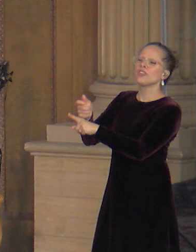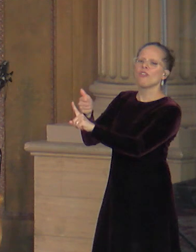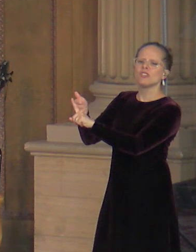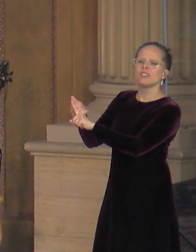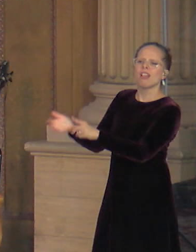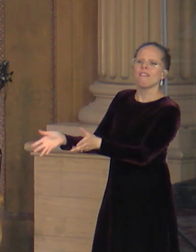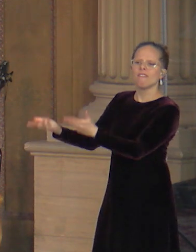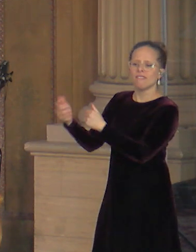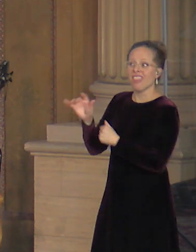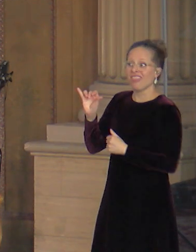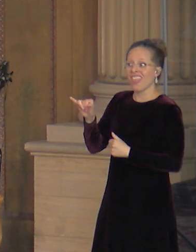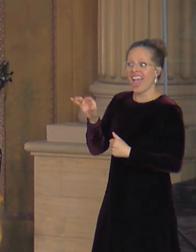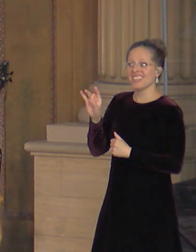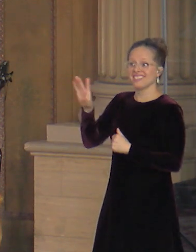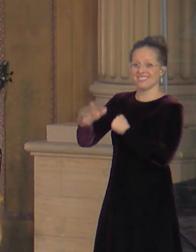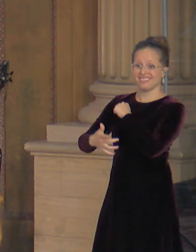and that's the temptation and that can be our temptation too